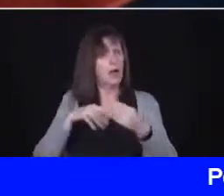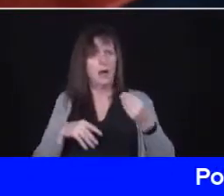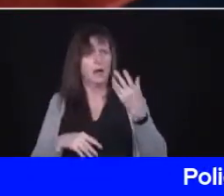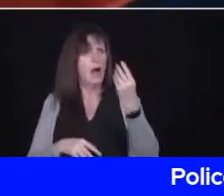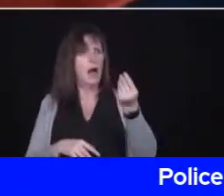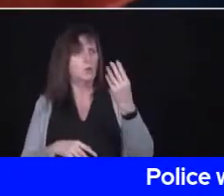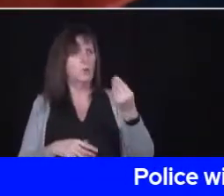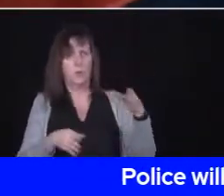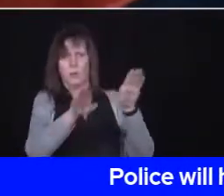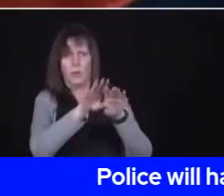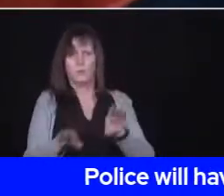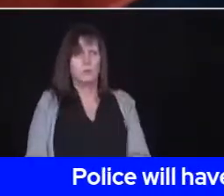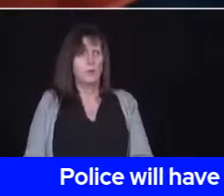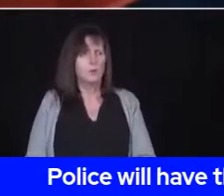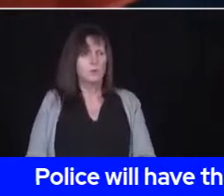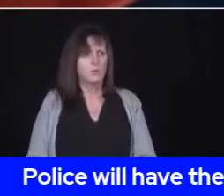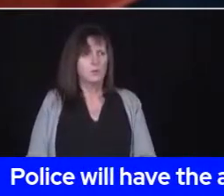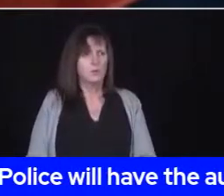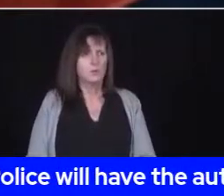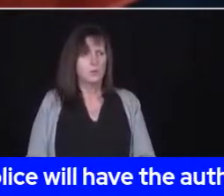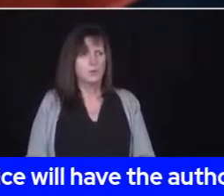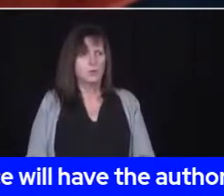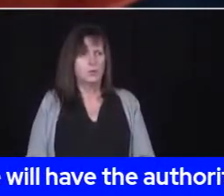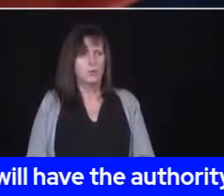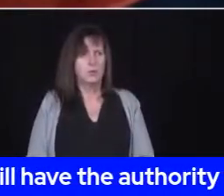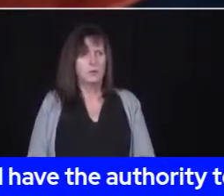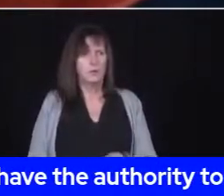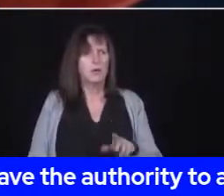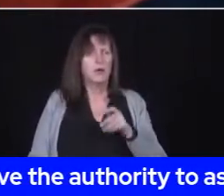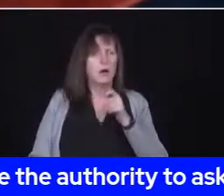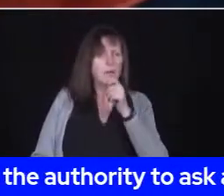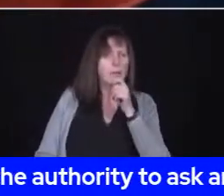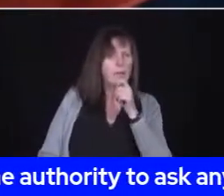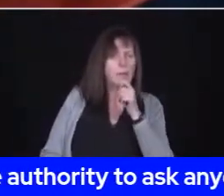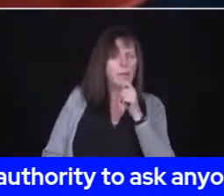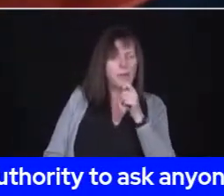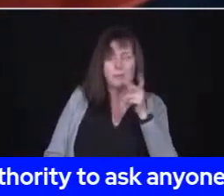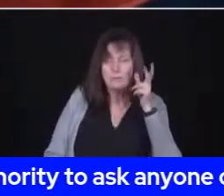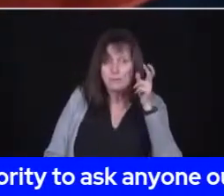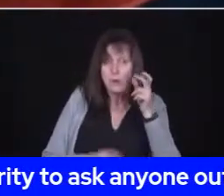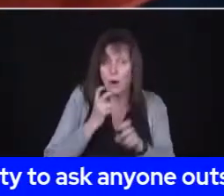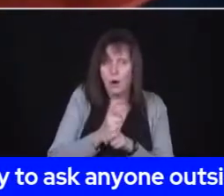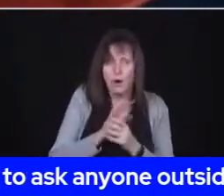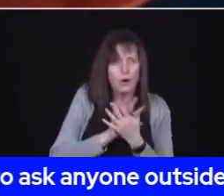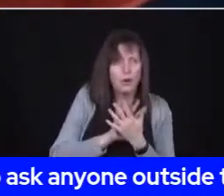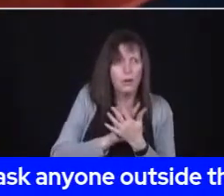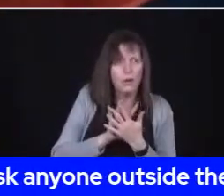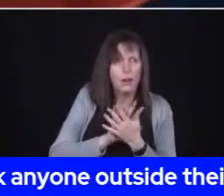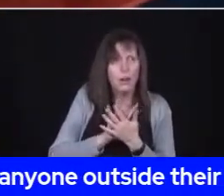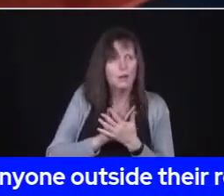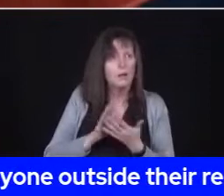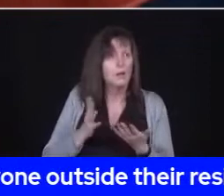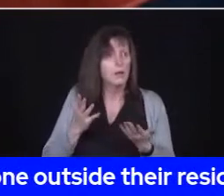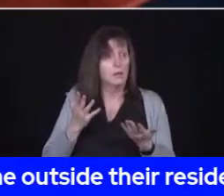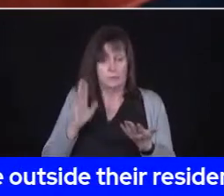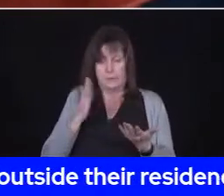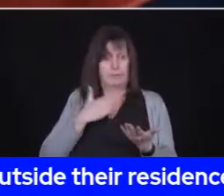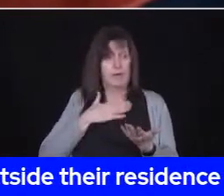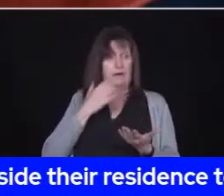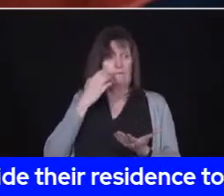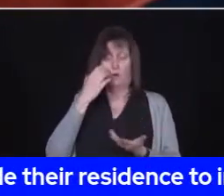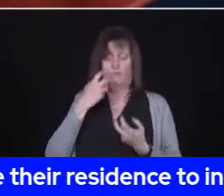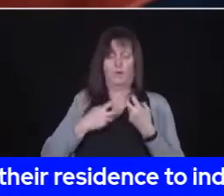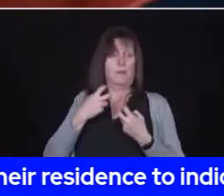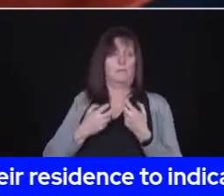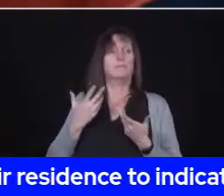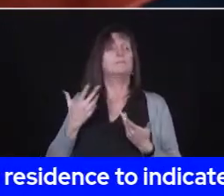to be... Jeff, could you just repeat your question? You're a little unclear. Oh, sorry about that. I'm having trouble with my phone today. Sorry about that. Just want to ask the question